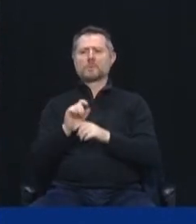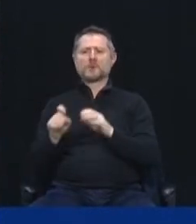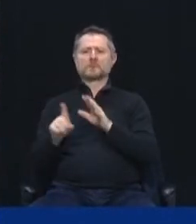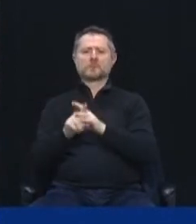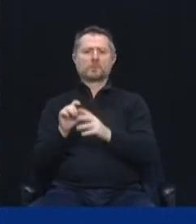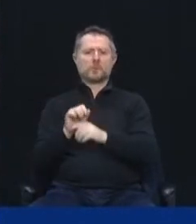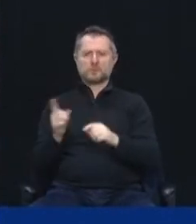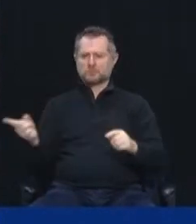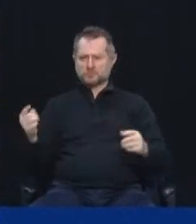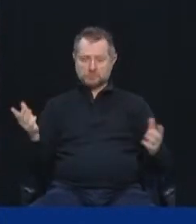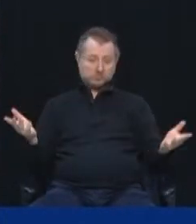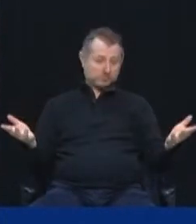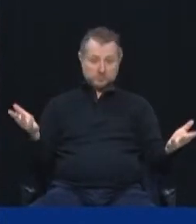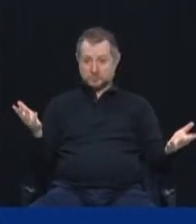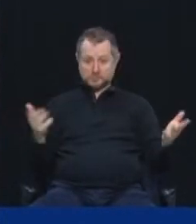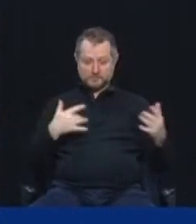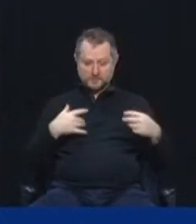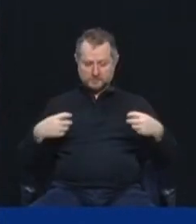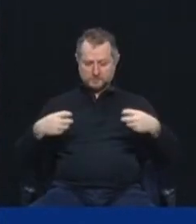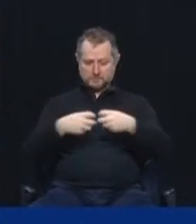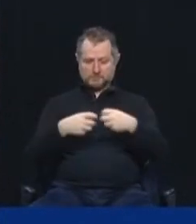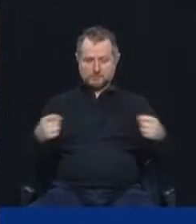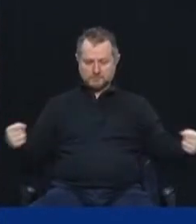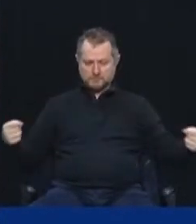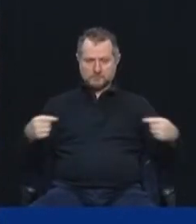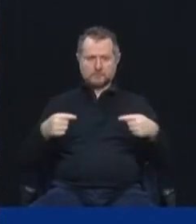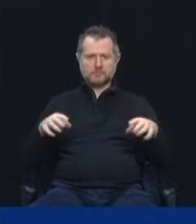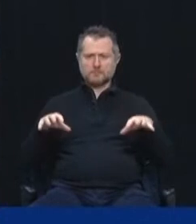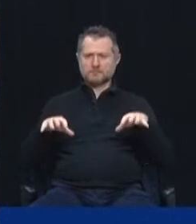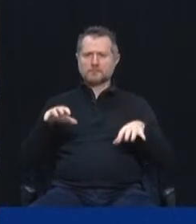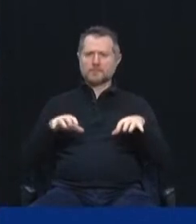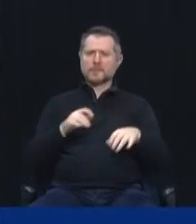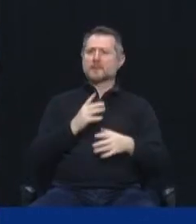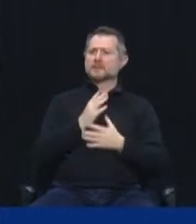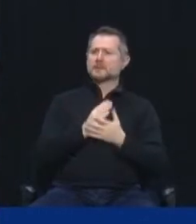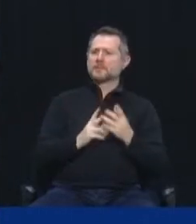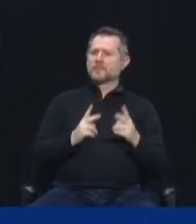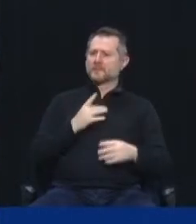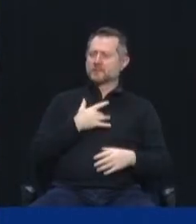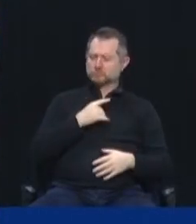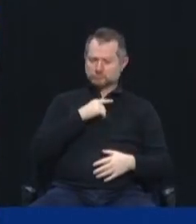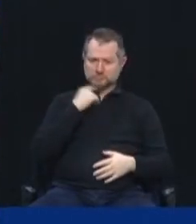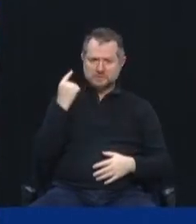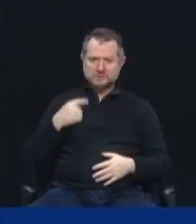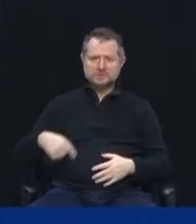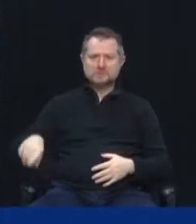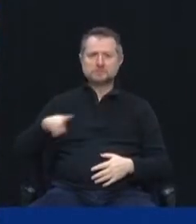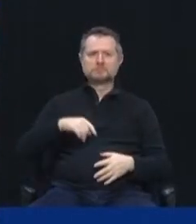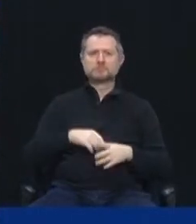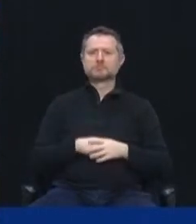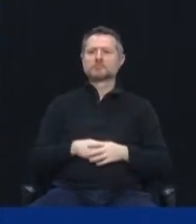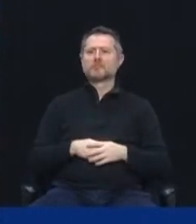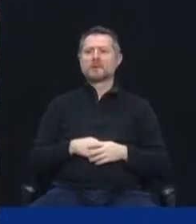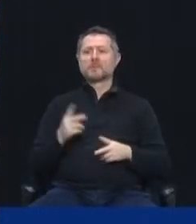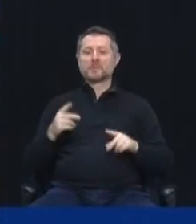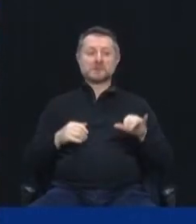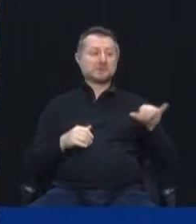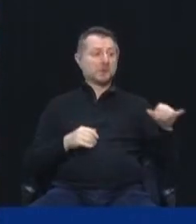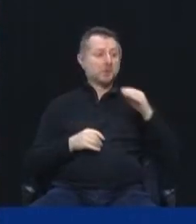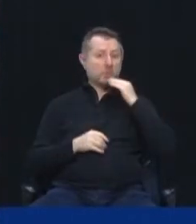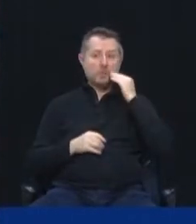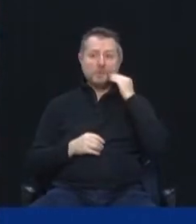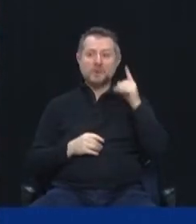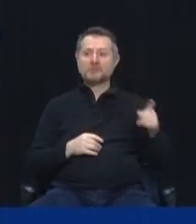work? Why do some people have to put themselves in danger so other people can stay home